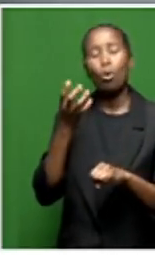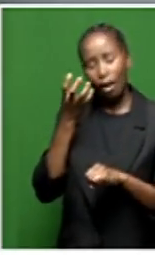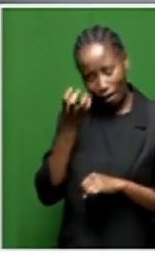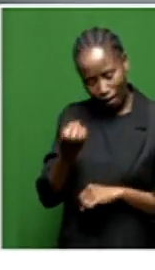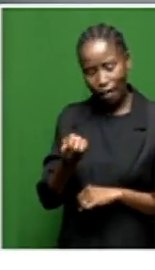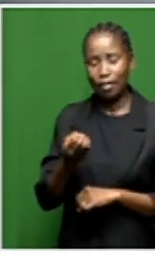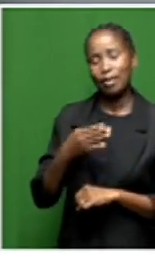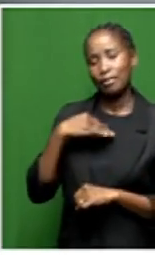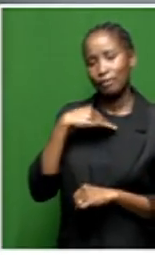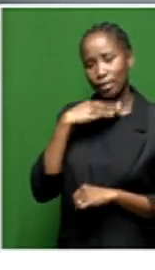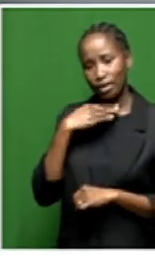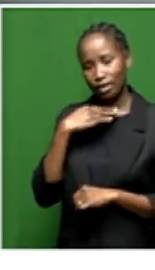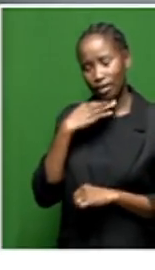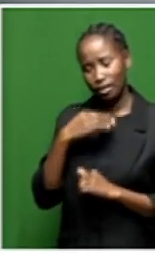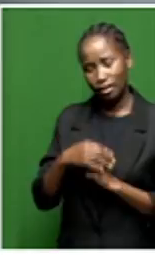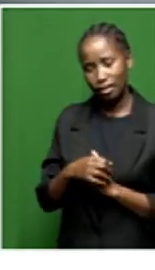sufficient